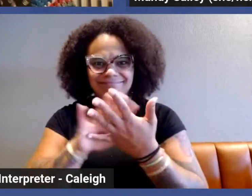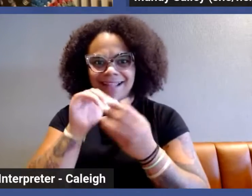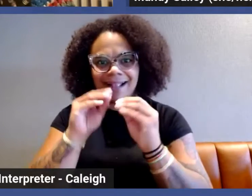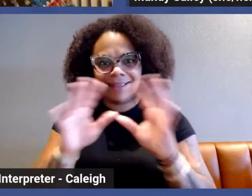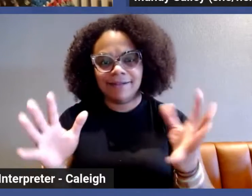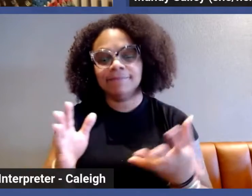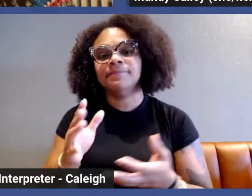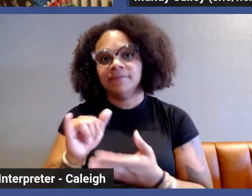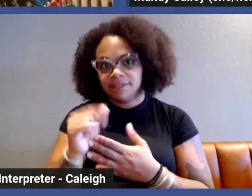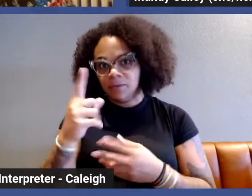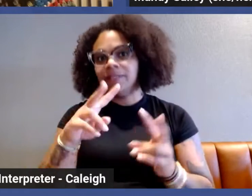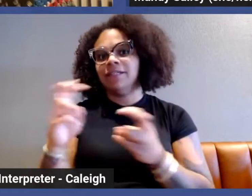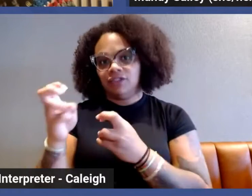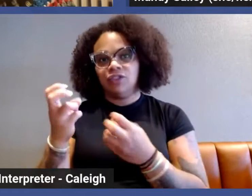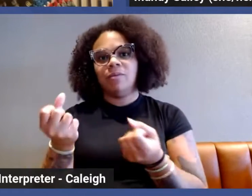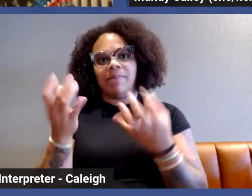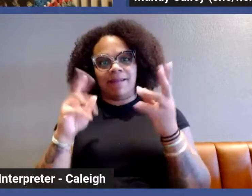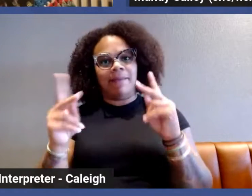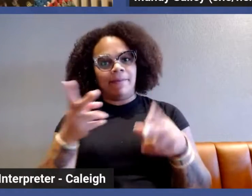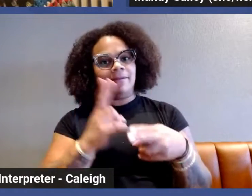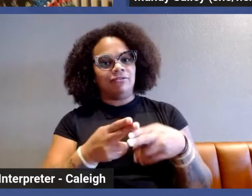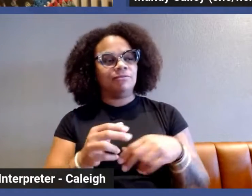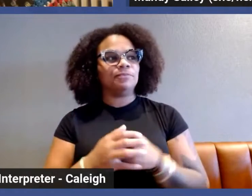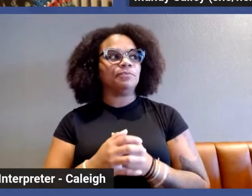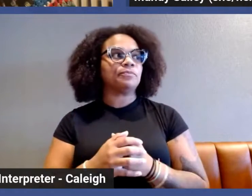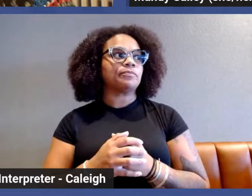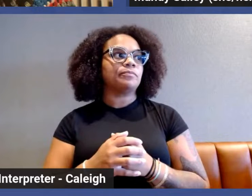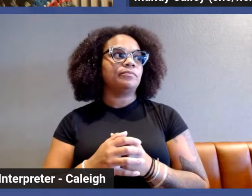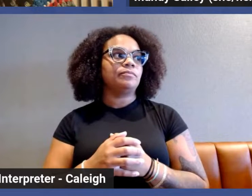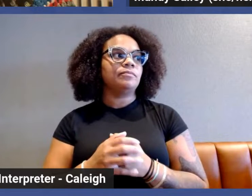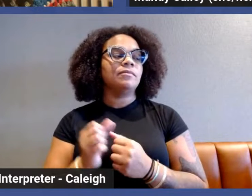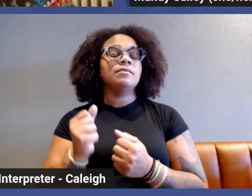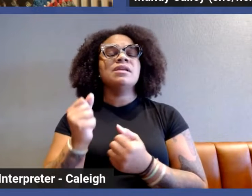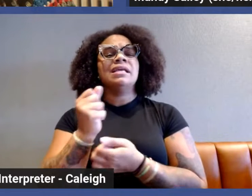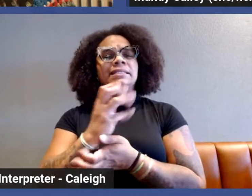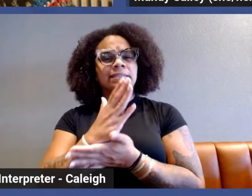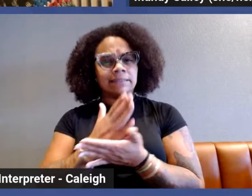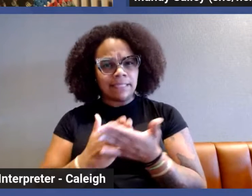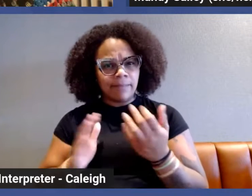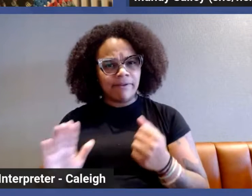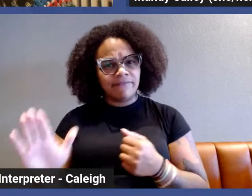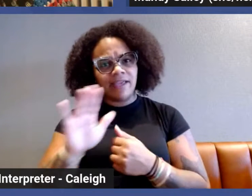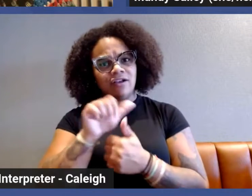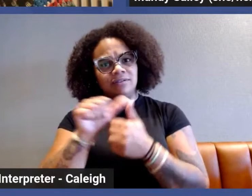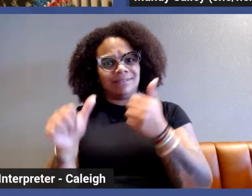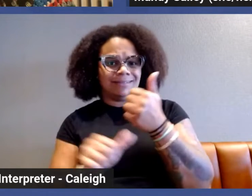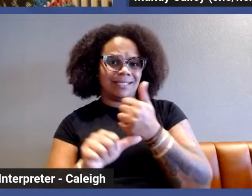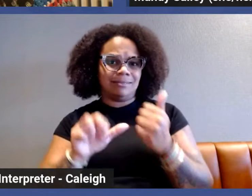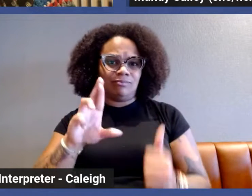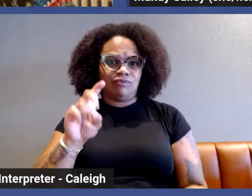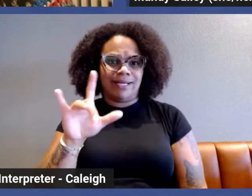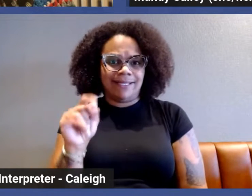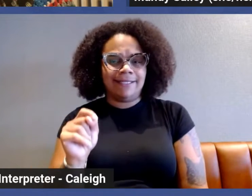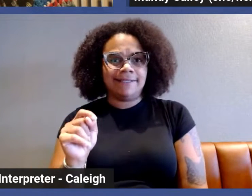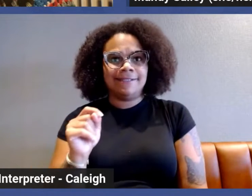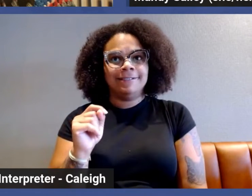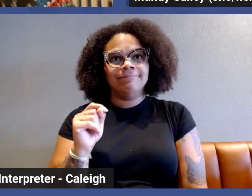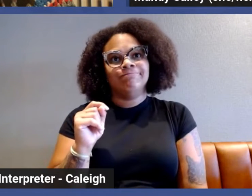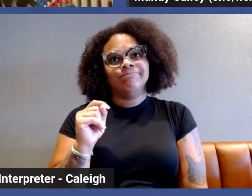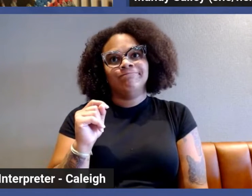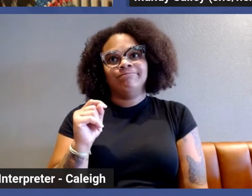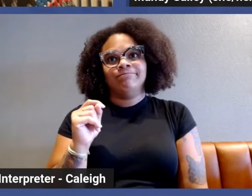people raised. And then, yeah, in some of the subreddits that were,